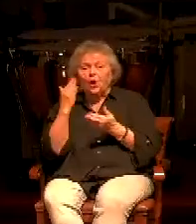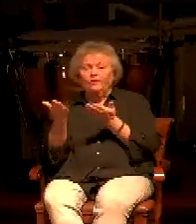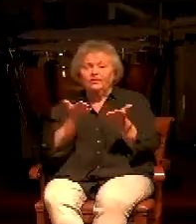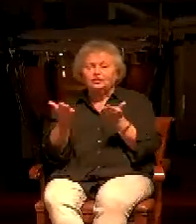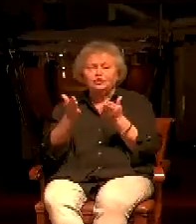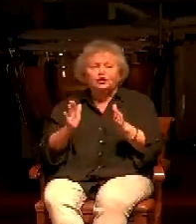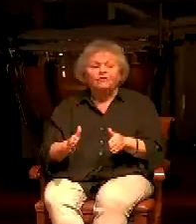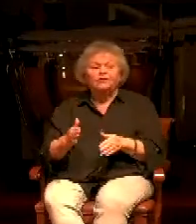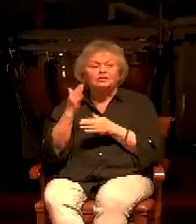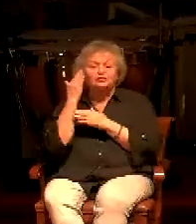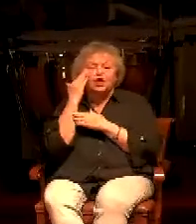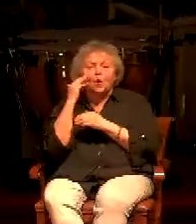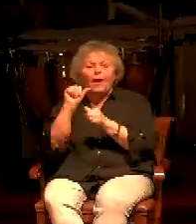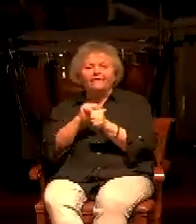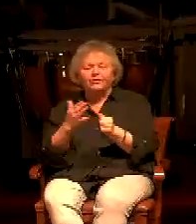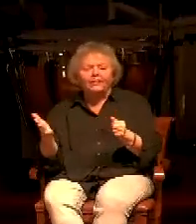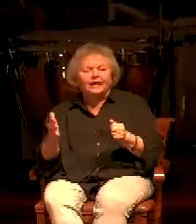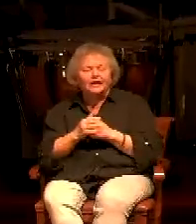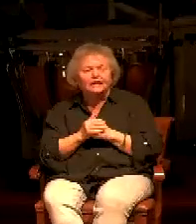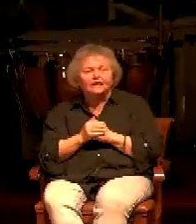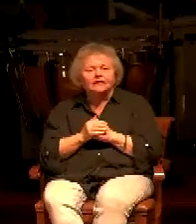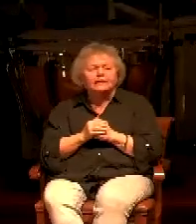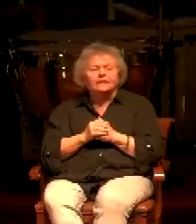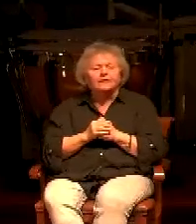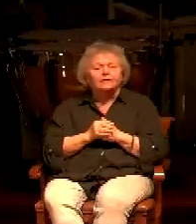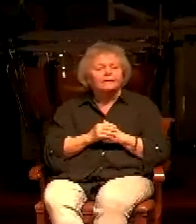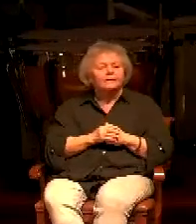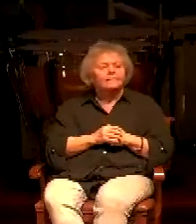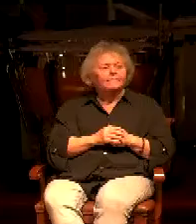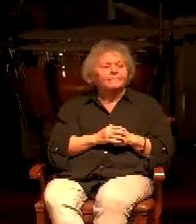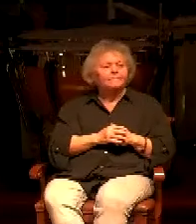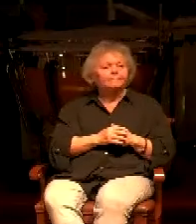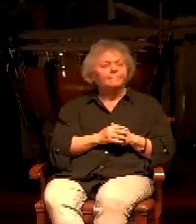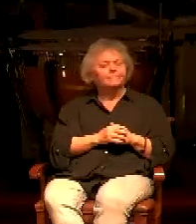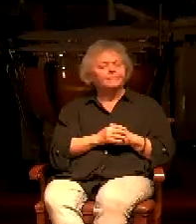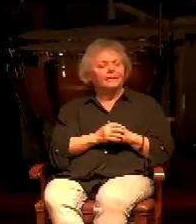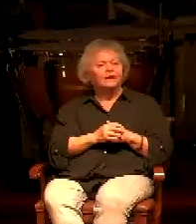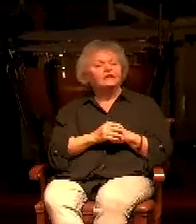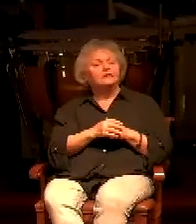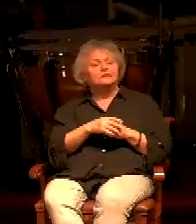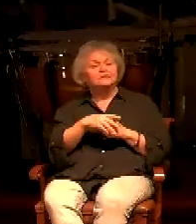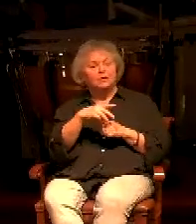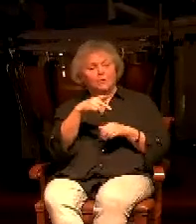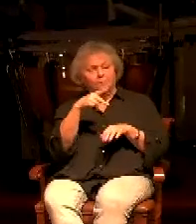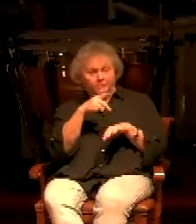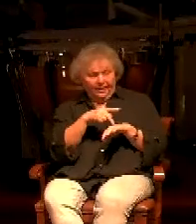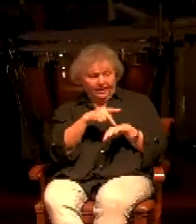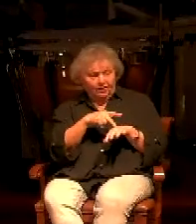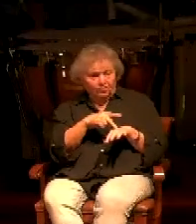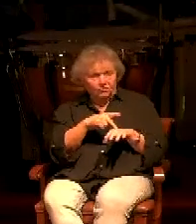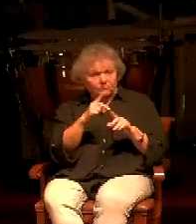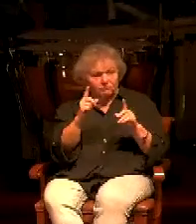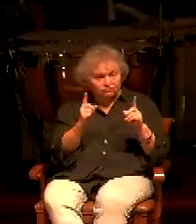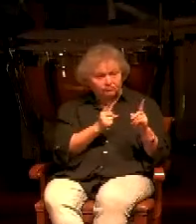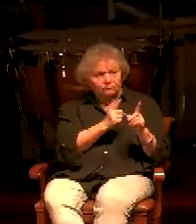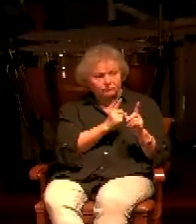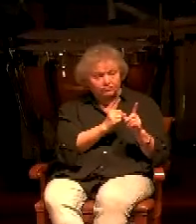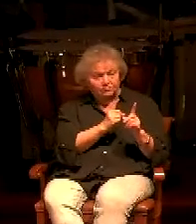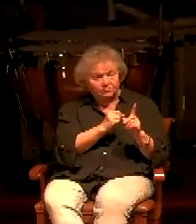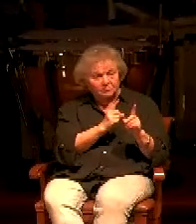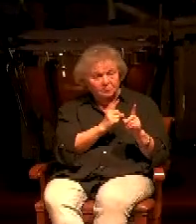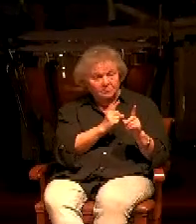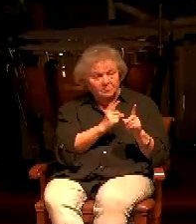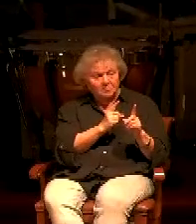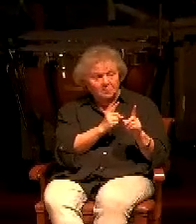and everyone that crosses over into that place. And so Peter walks up and she says, hey, I